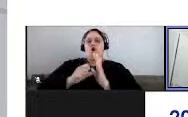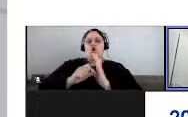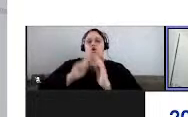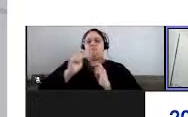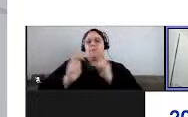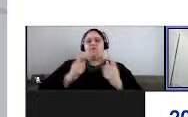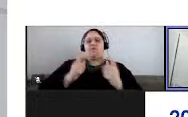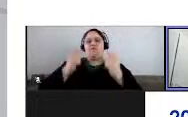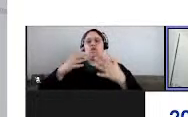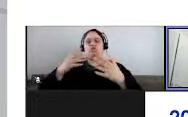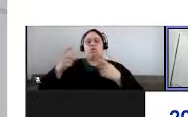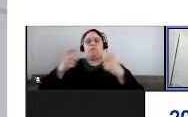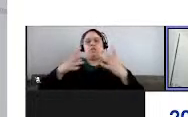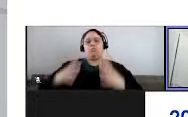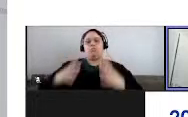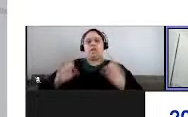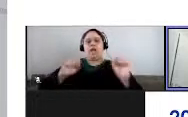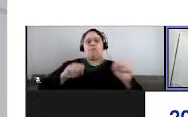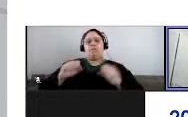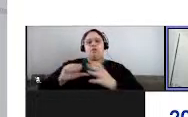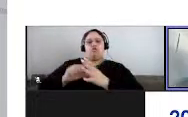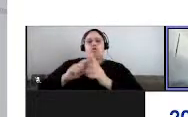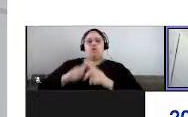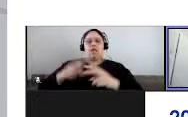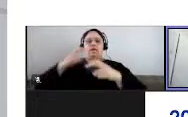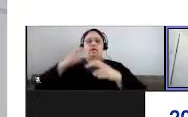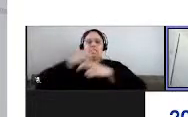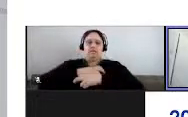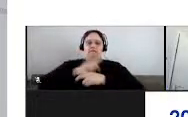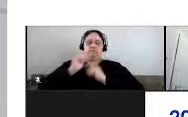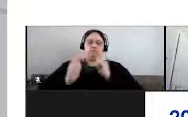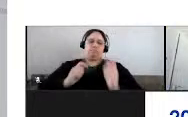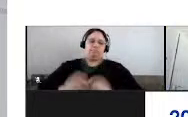financial management capability grants and the leave gratuity.